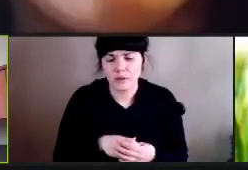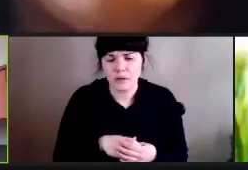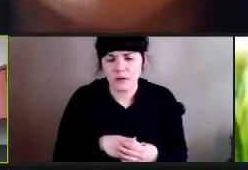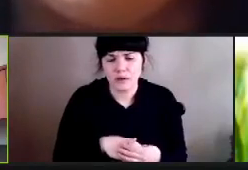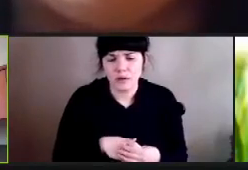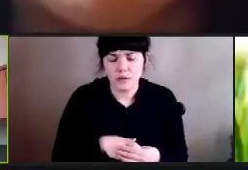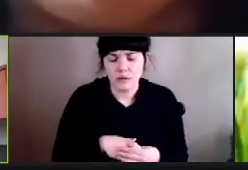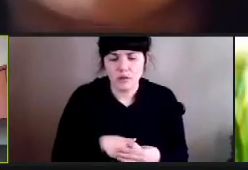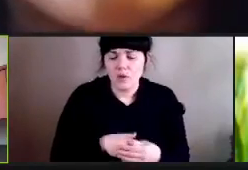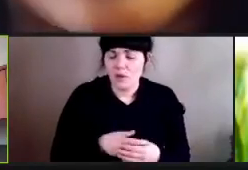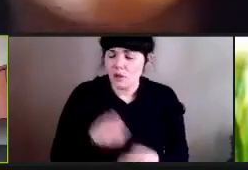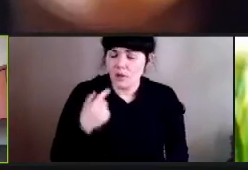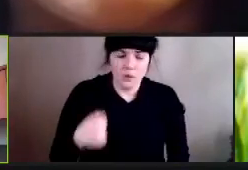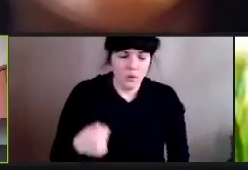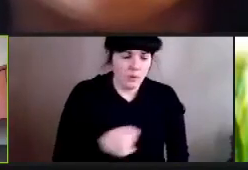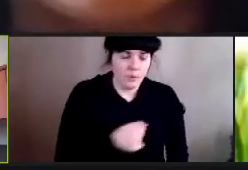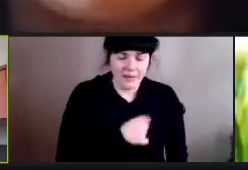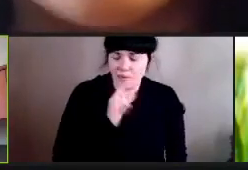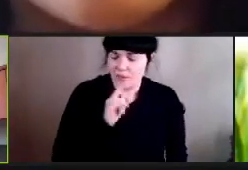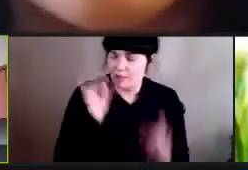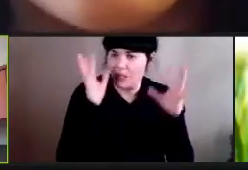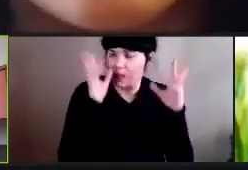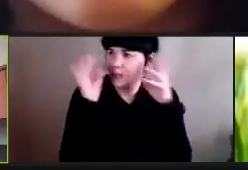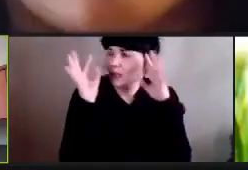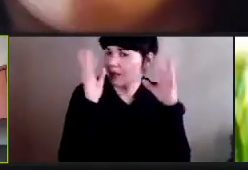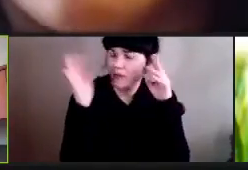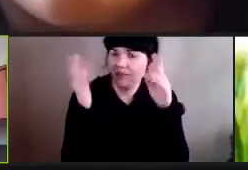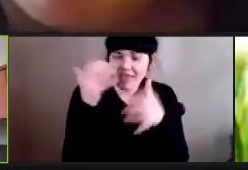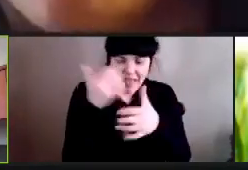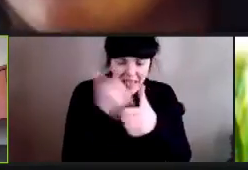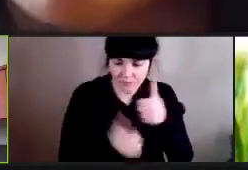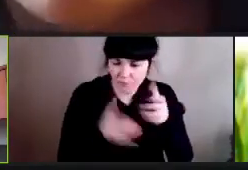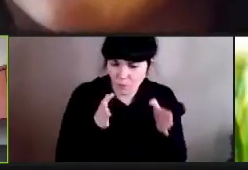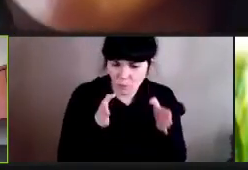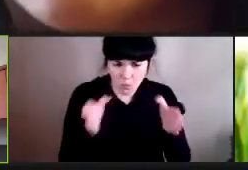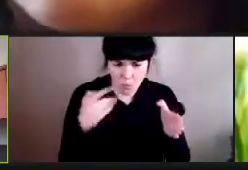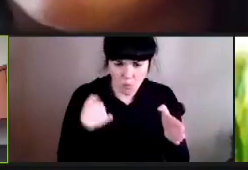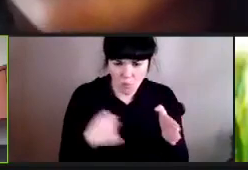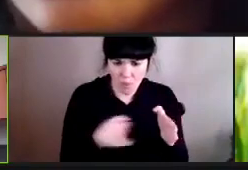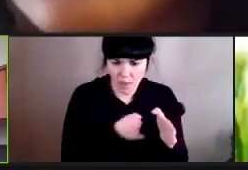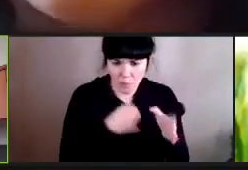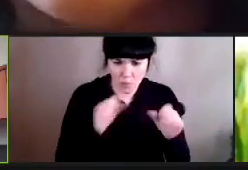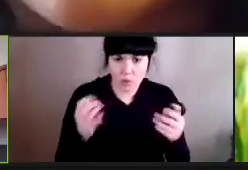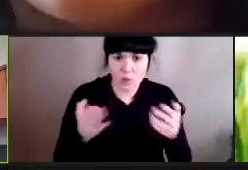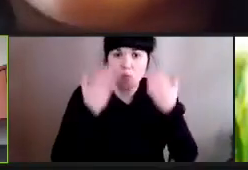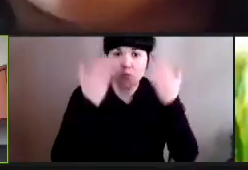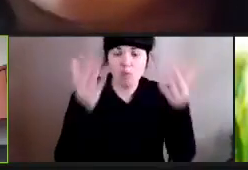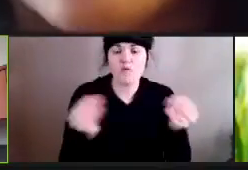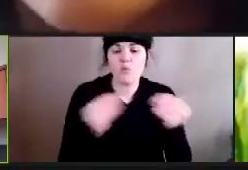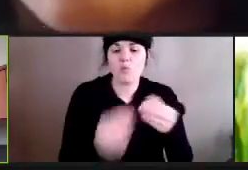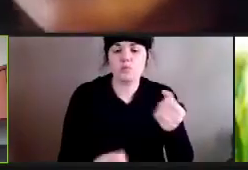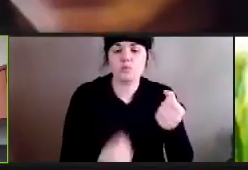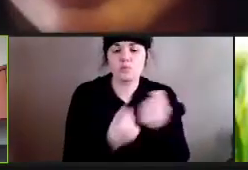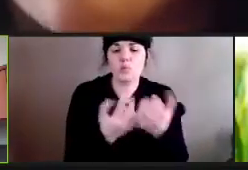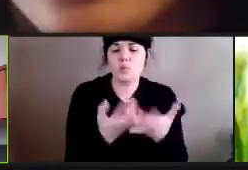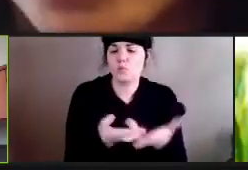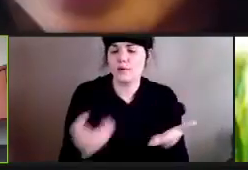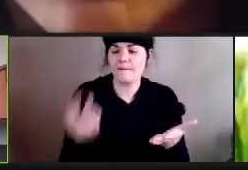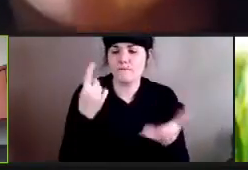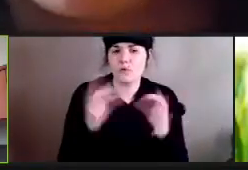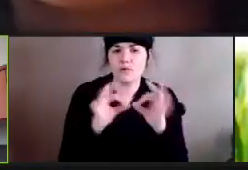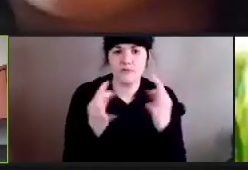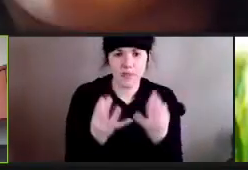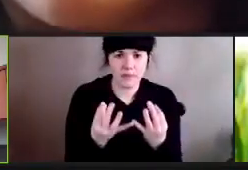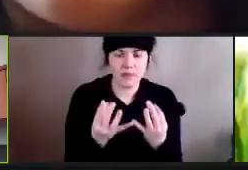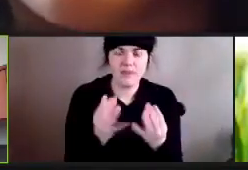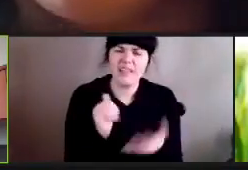way to provide additional resources in terms of support for families. And so I think that that's also helped as